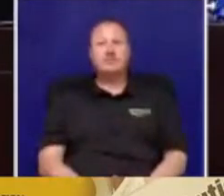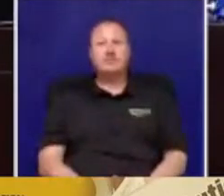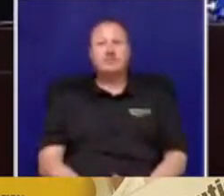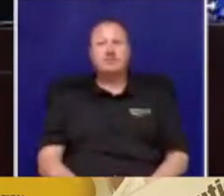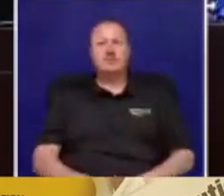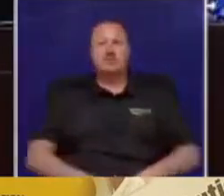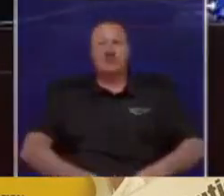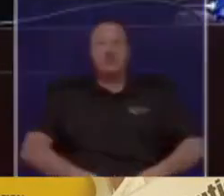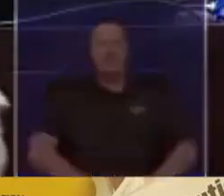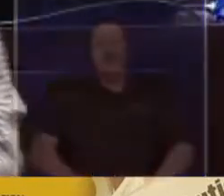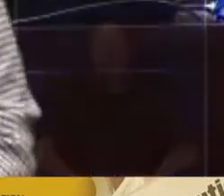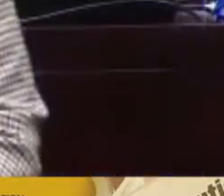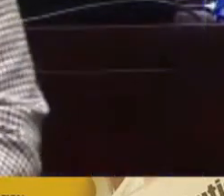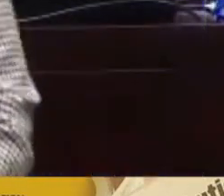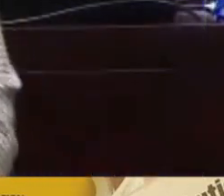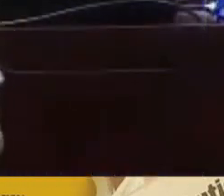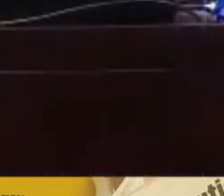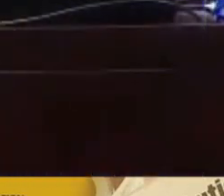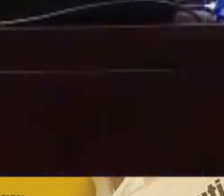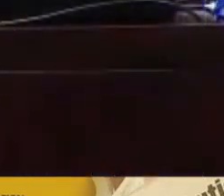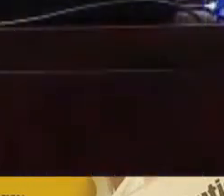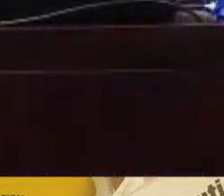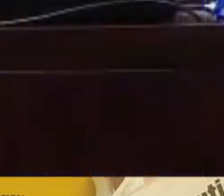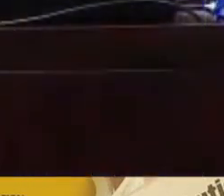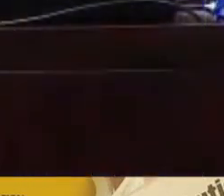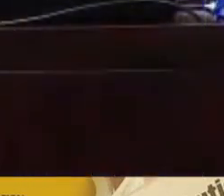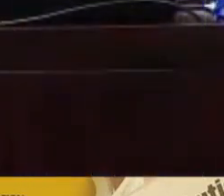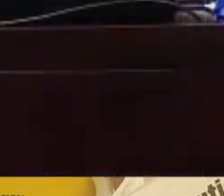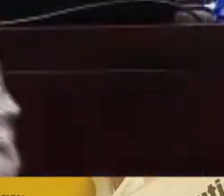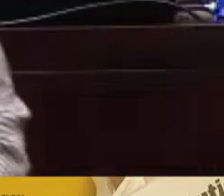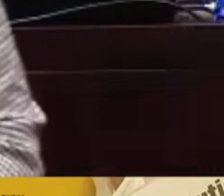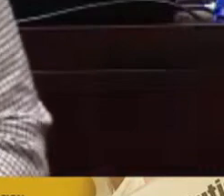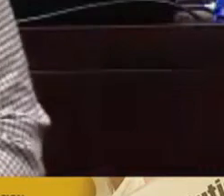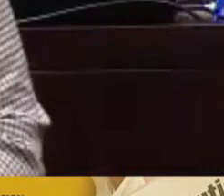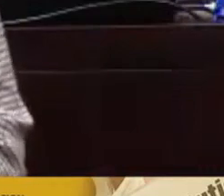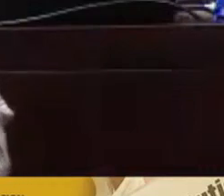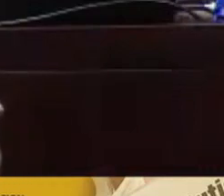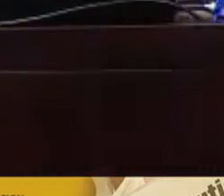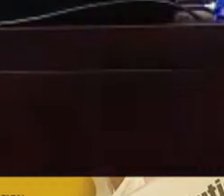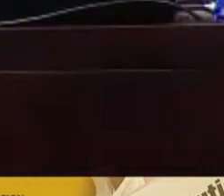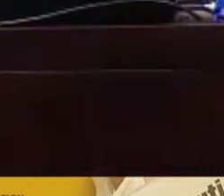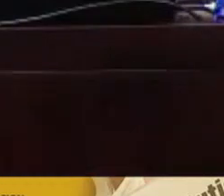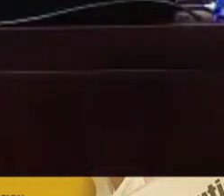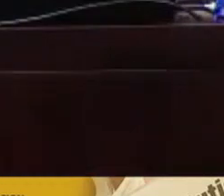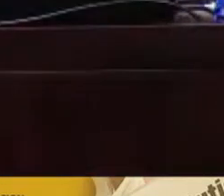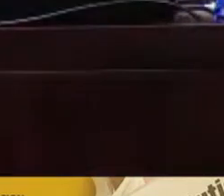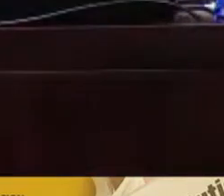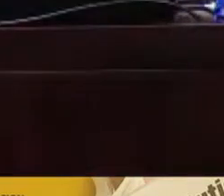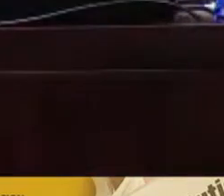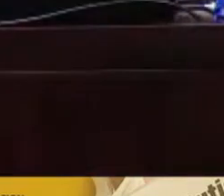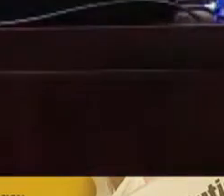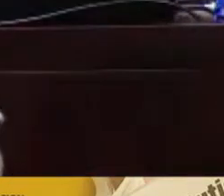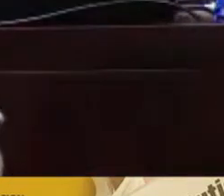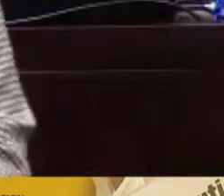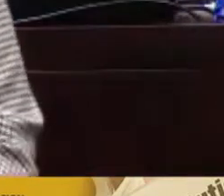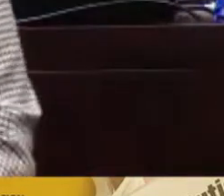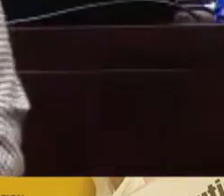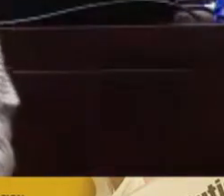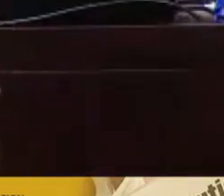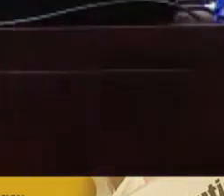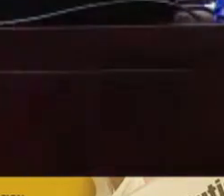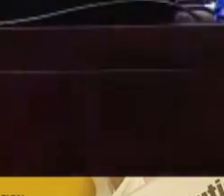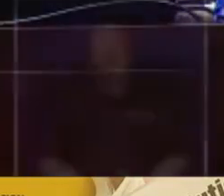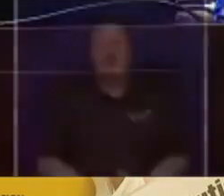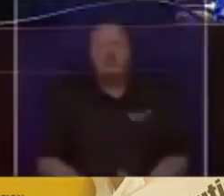bangaze bawufumane na umsebenzi, but batsho ke bona ke bathi bangawo Maqabane, we're the oldest liberation movement on